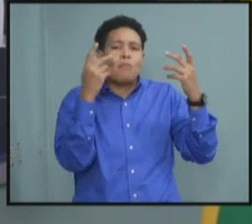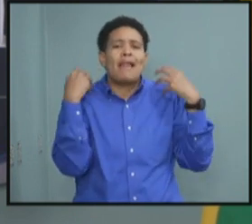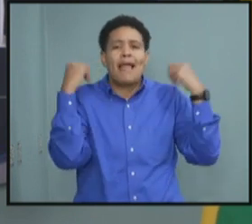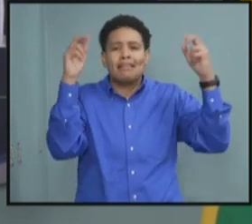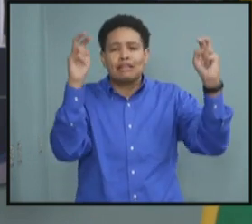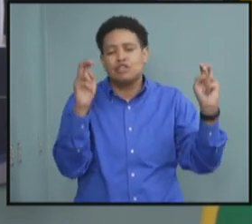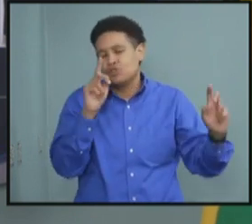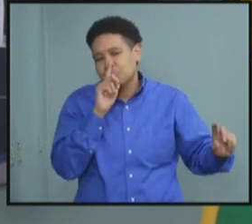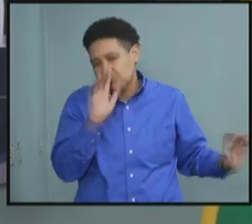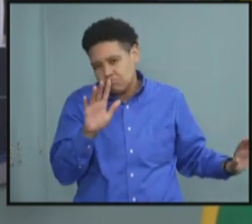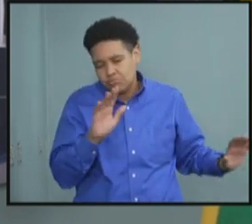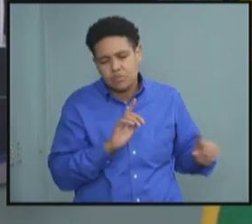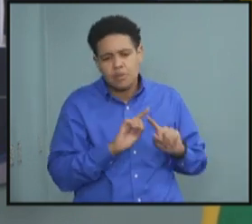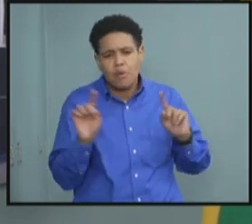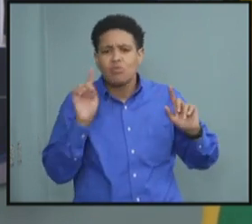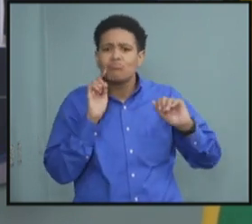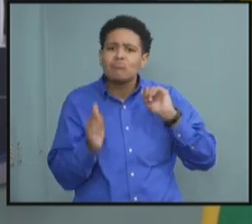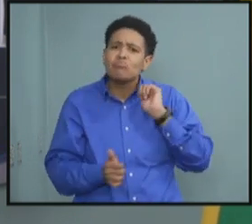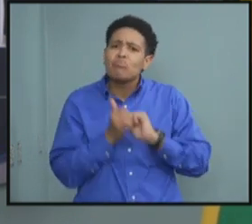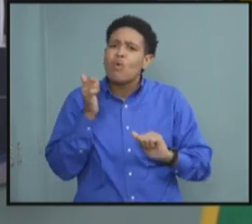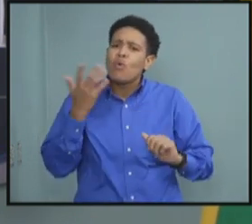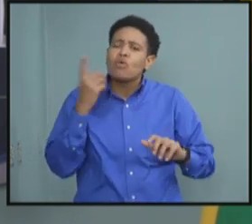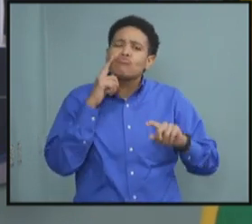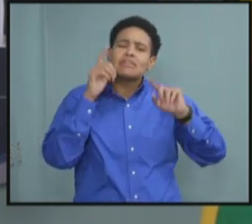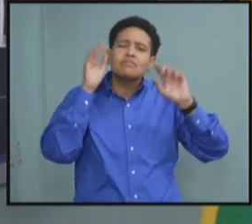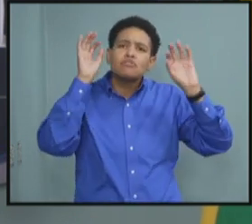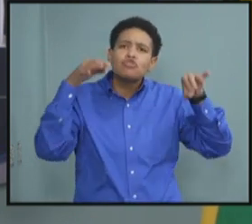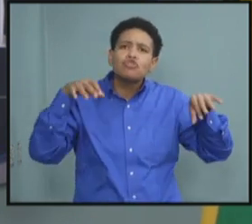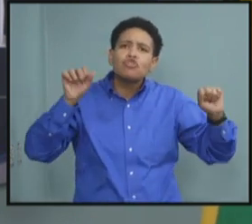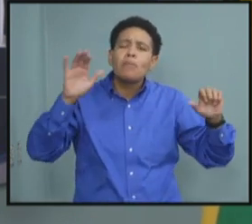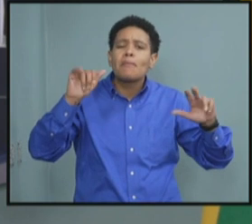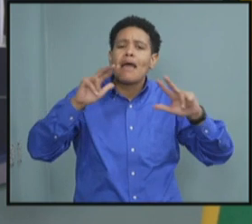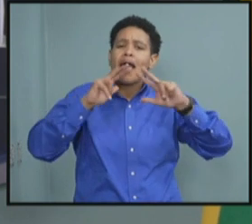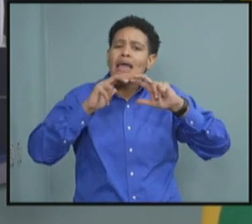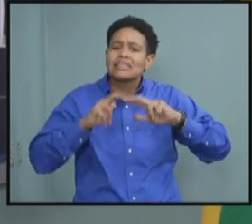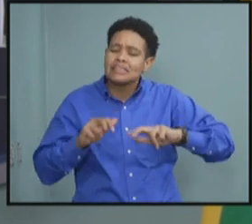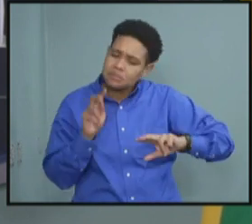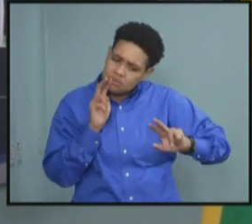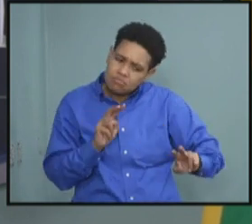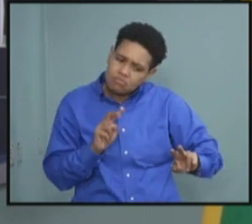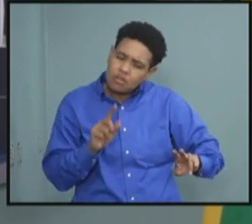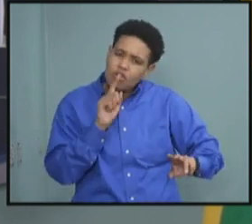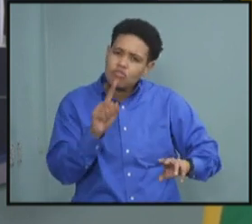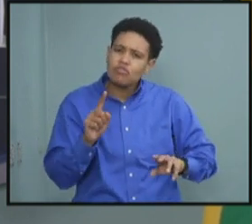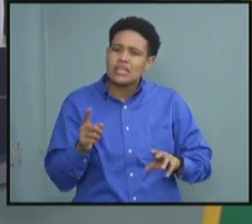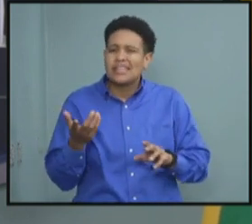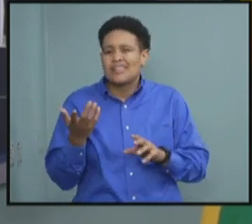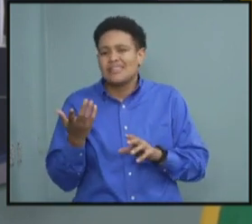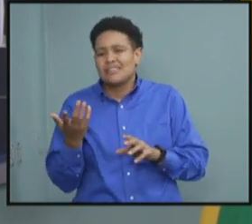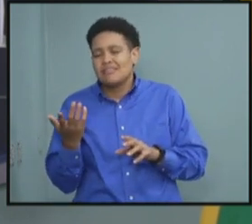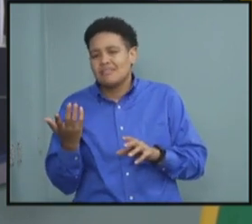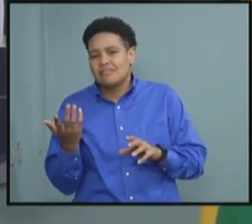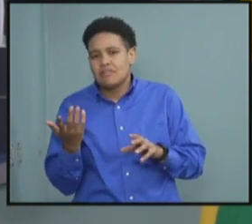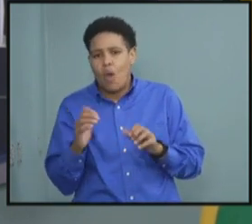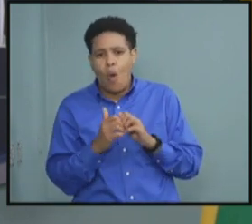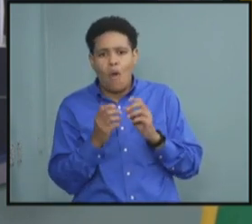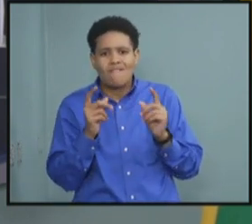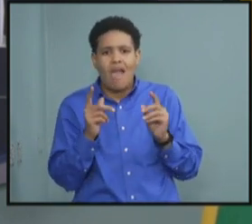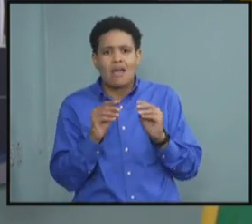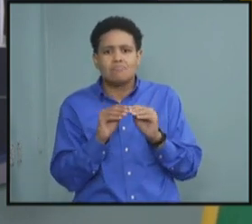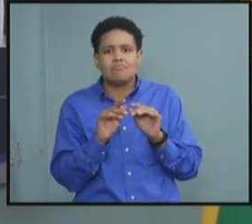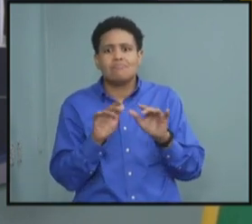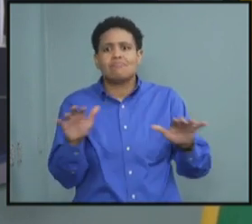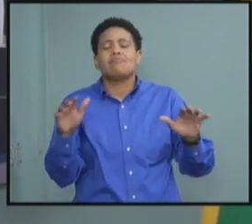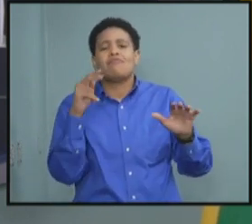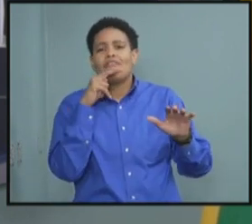issues, but largely that is determined by an assessment of the reproductive rate of the virus in the